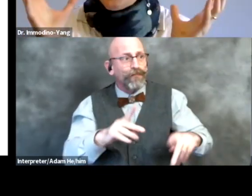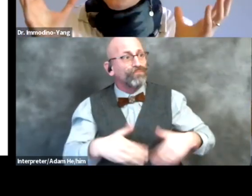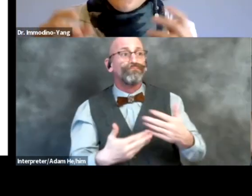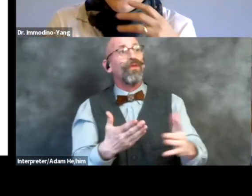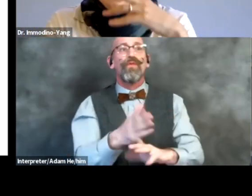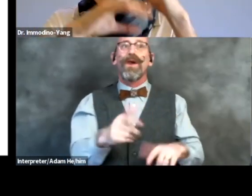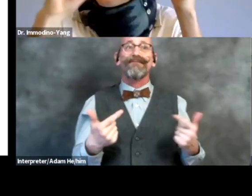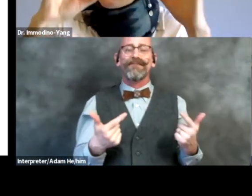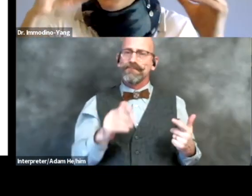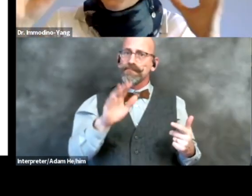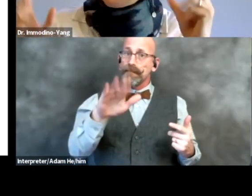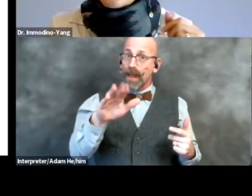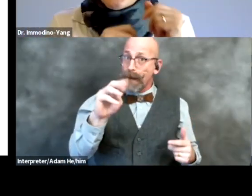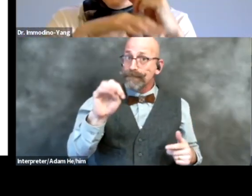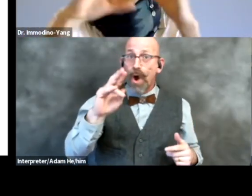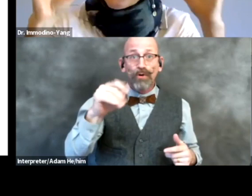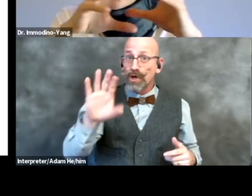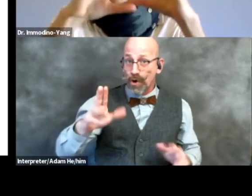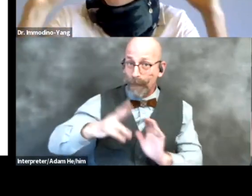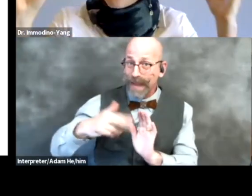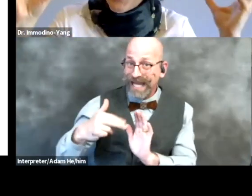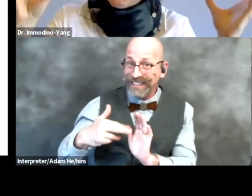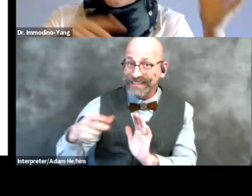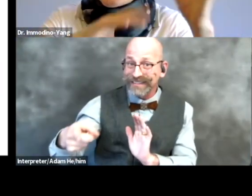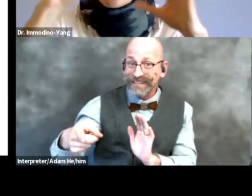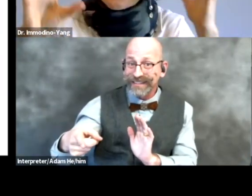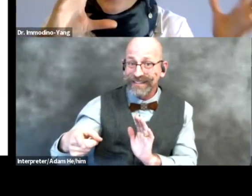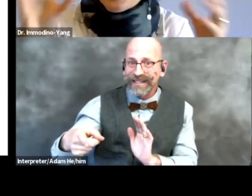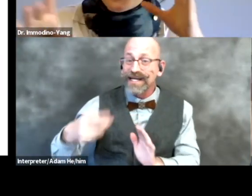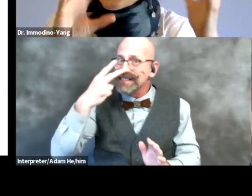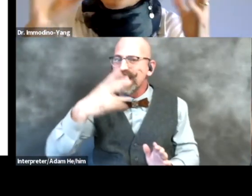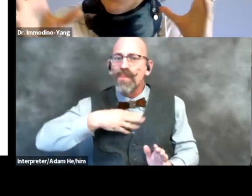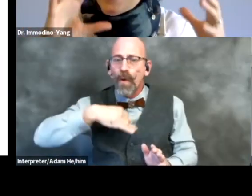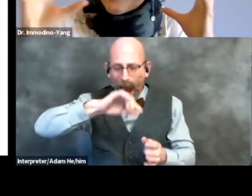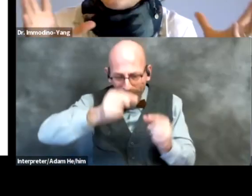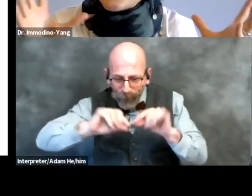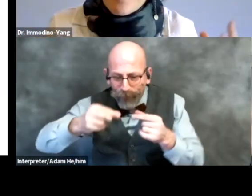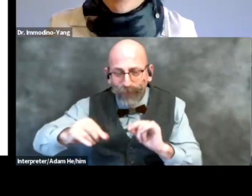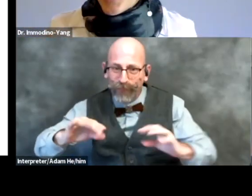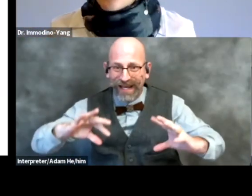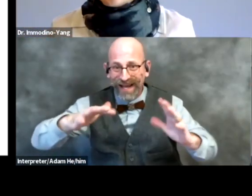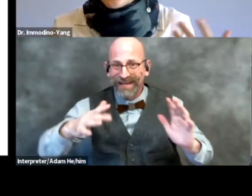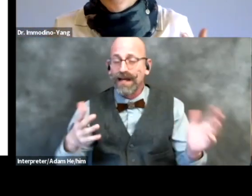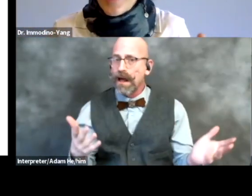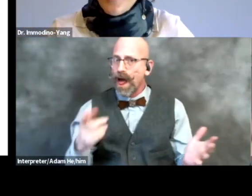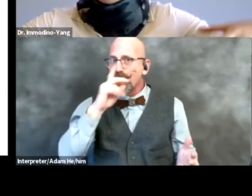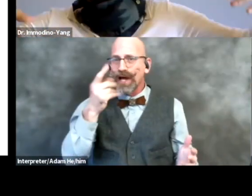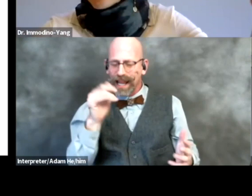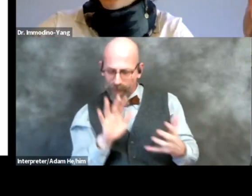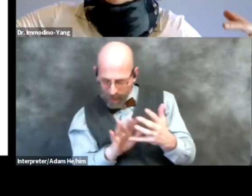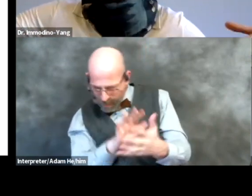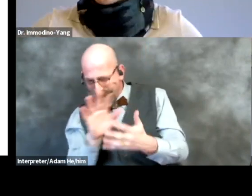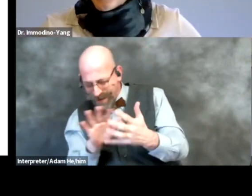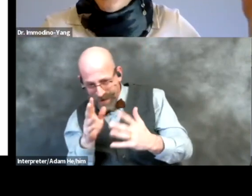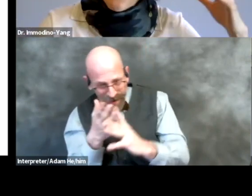is painted these squigglies, sort of floating semi-translucent in this seascape of life, and she's got it